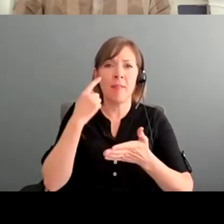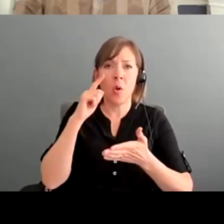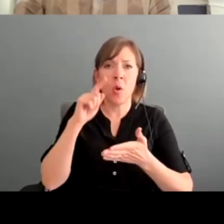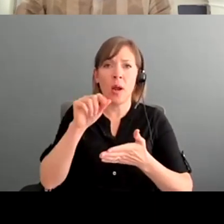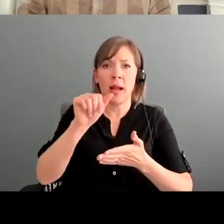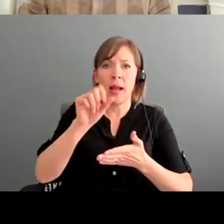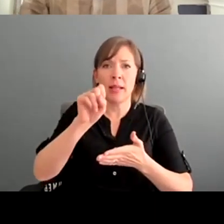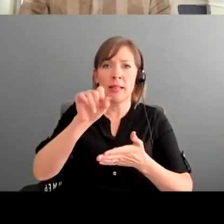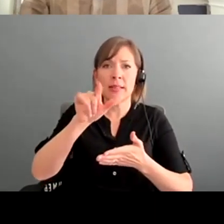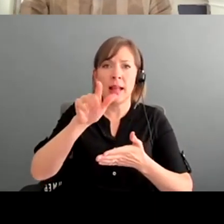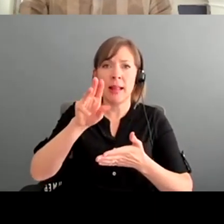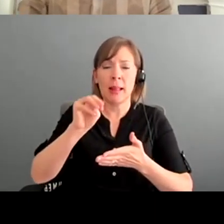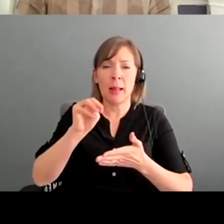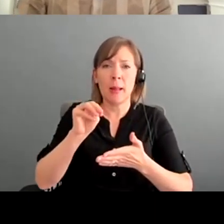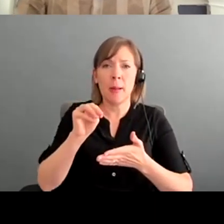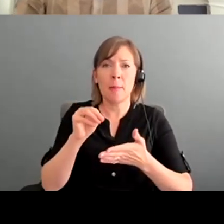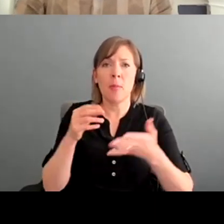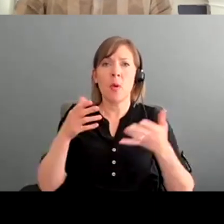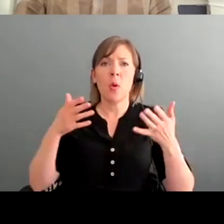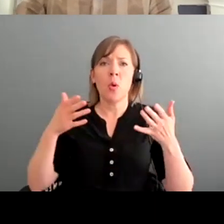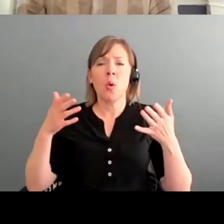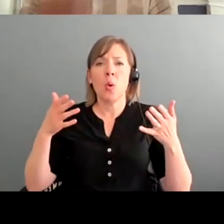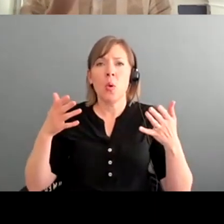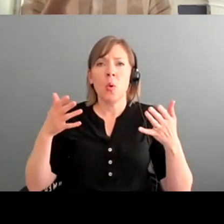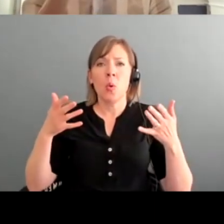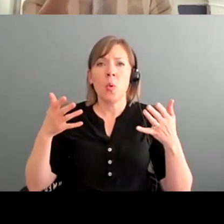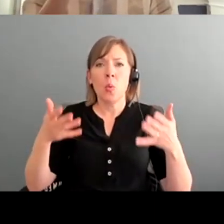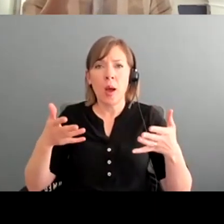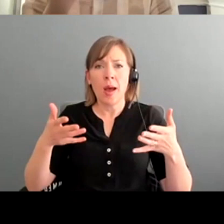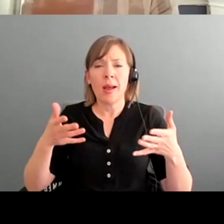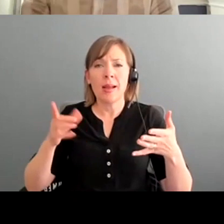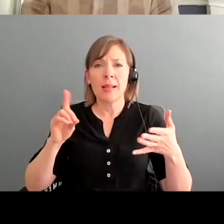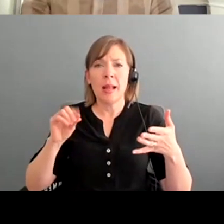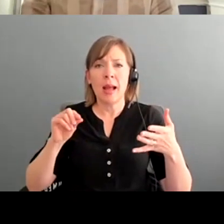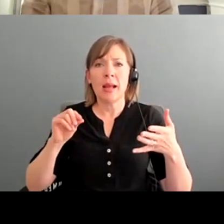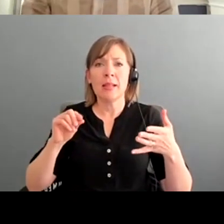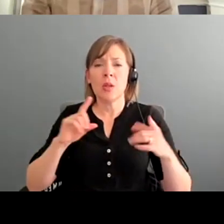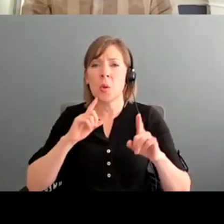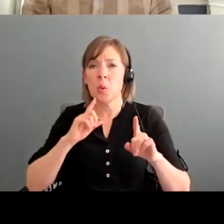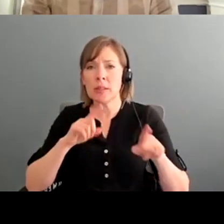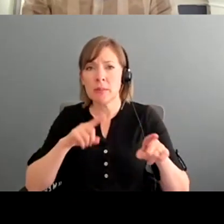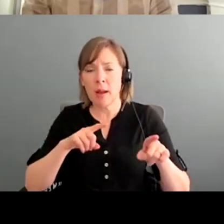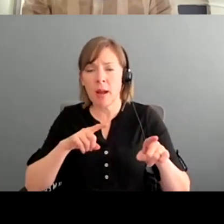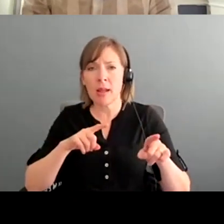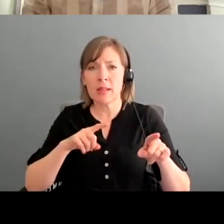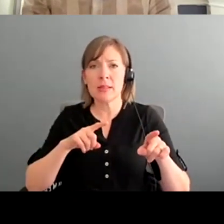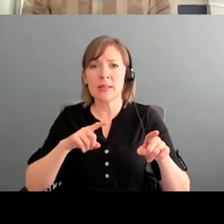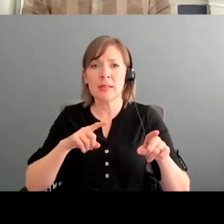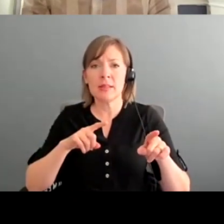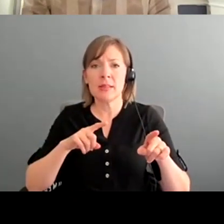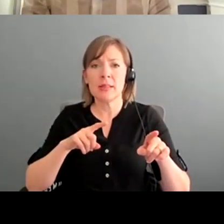asylum, like what does a response,